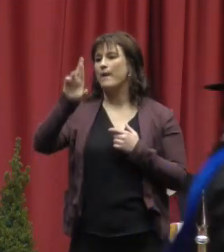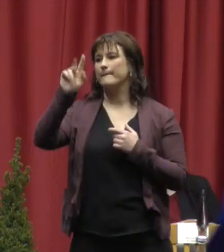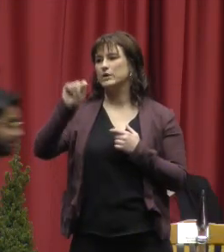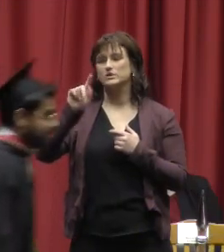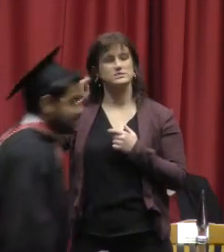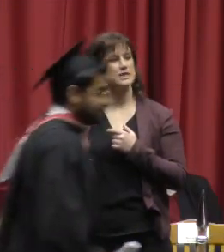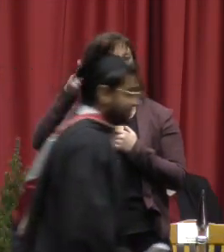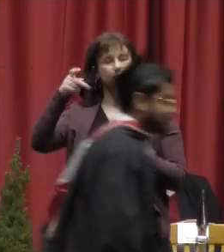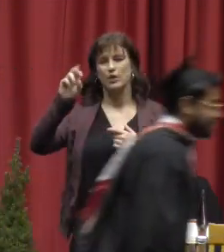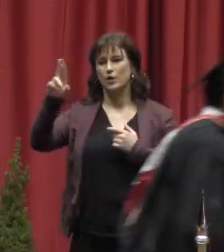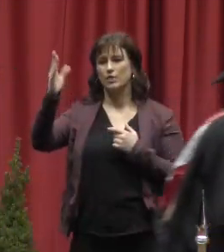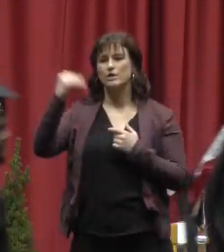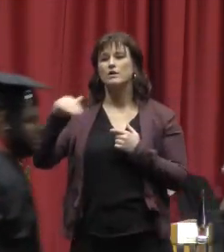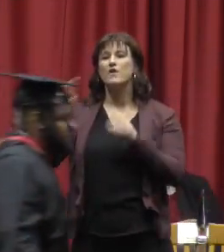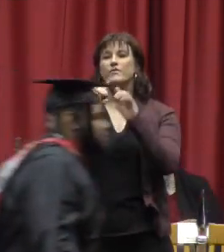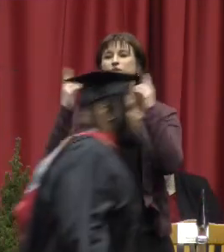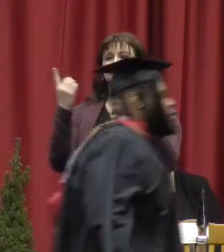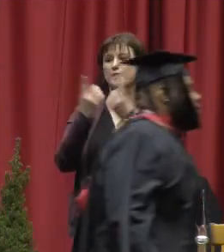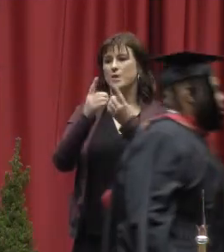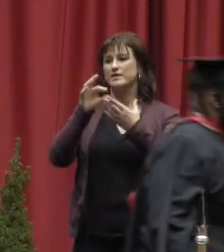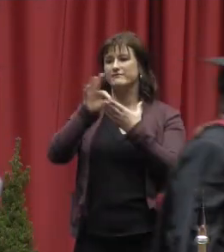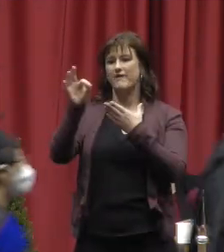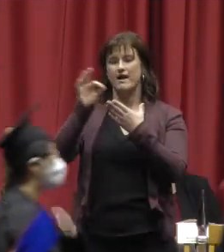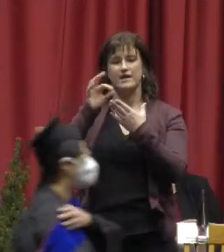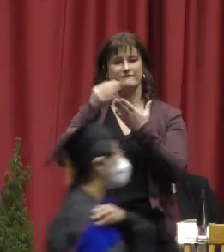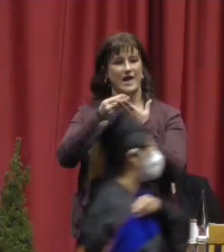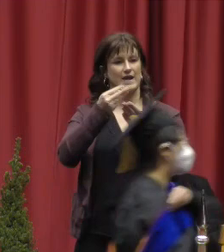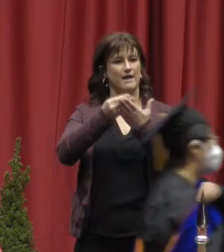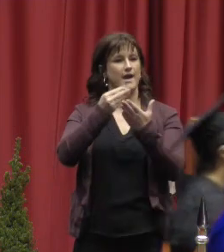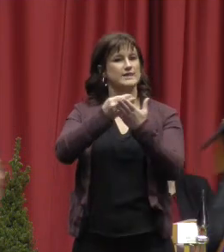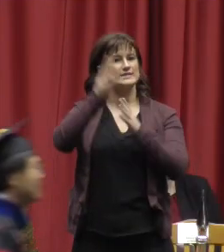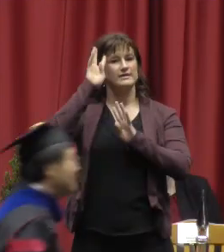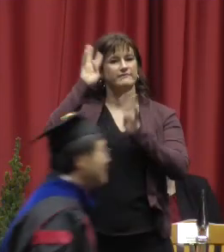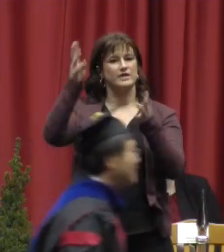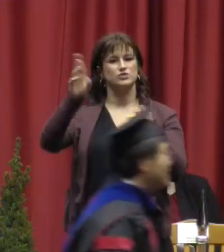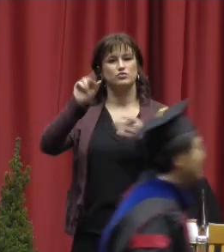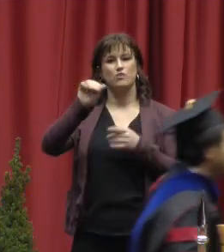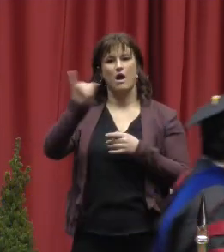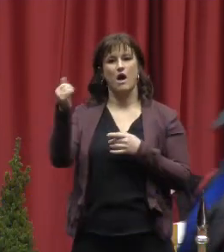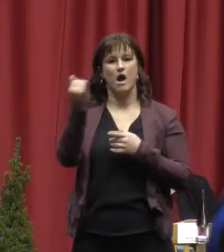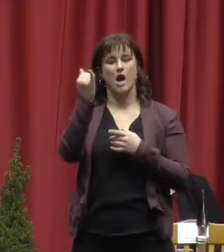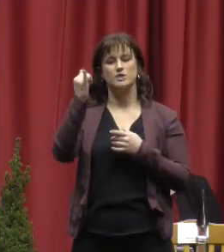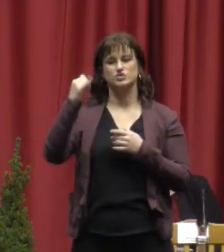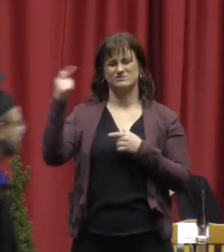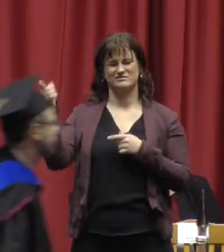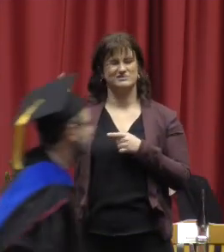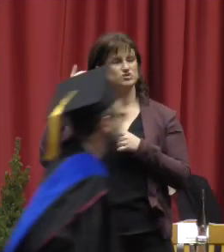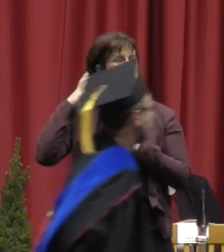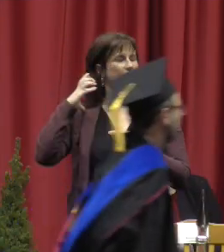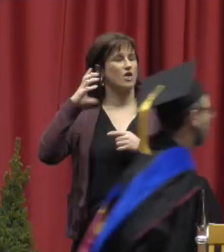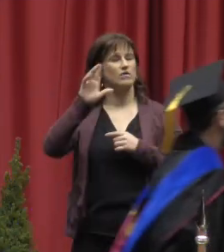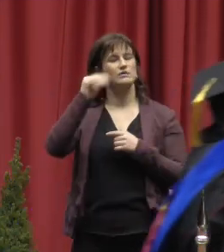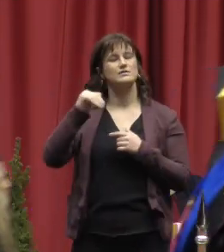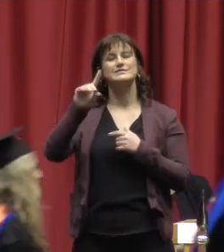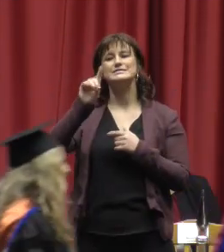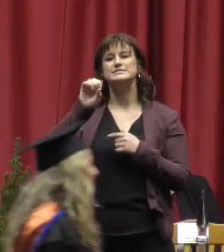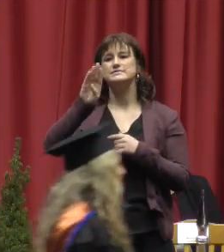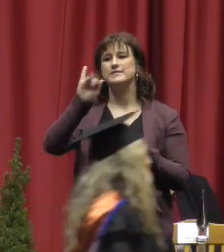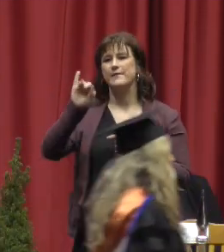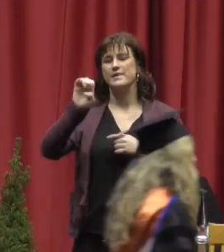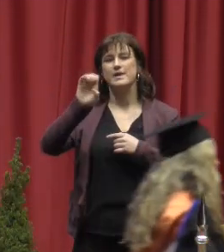Department of Finance and Innovation, Raj Mado, Chair, Debbie Banks,